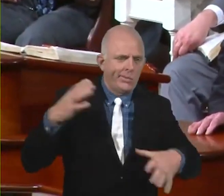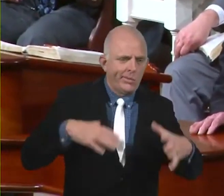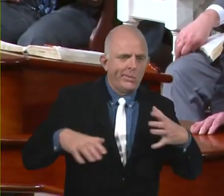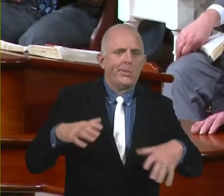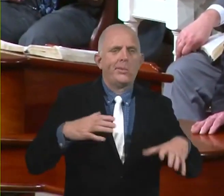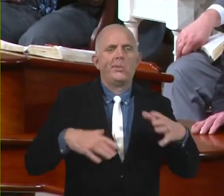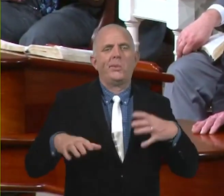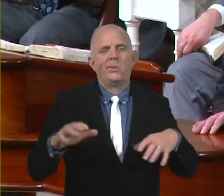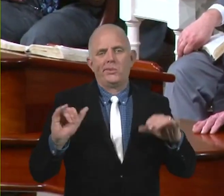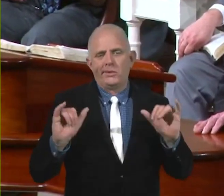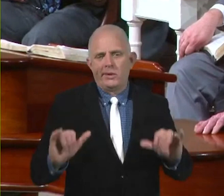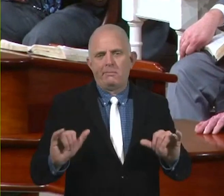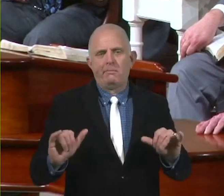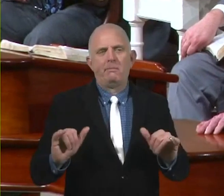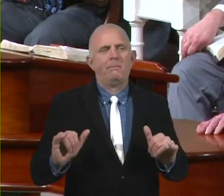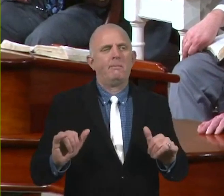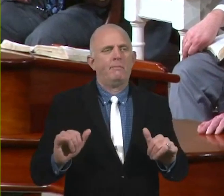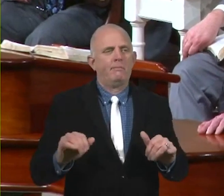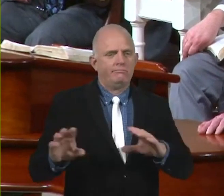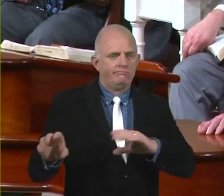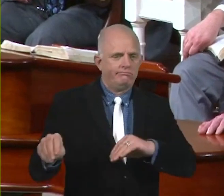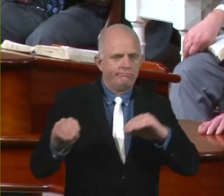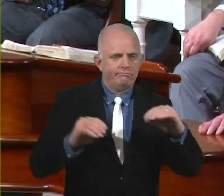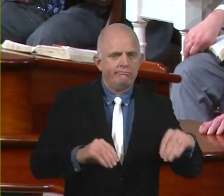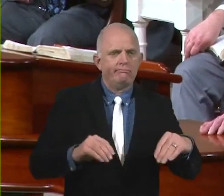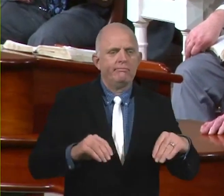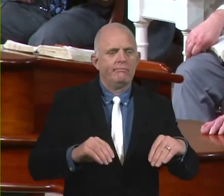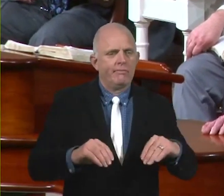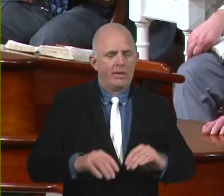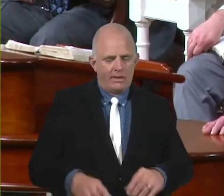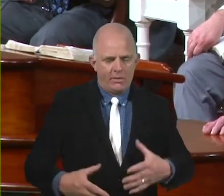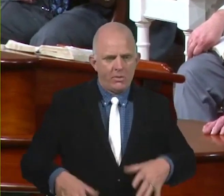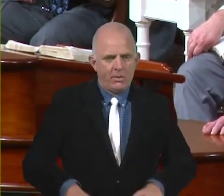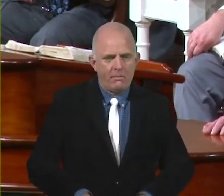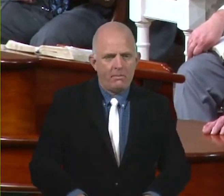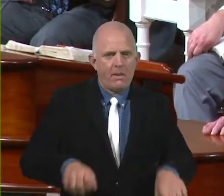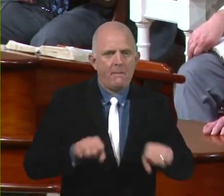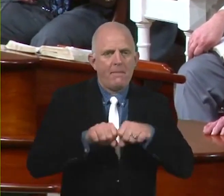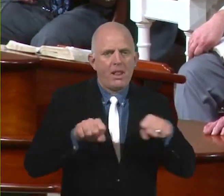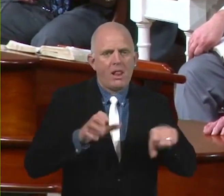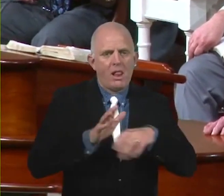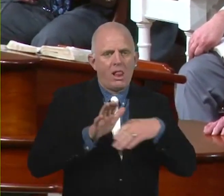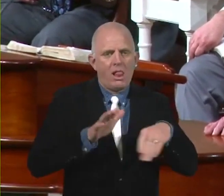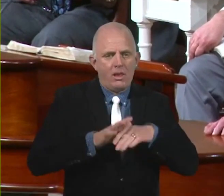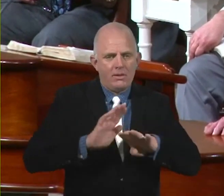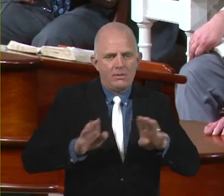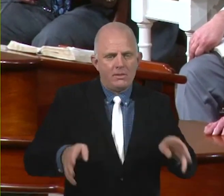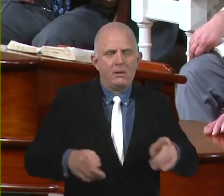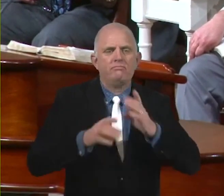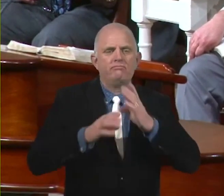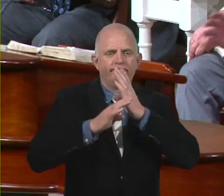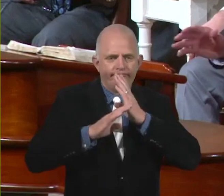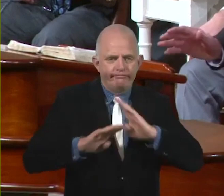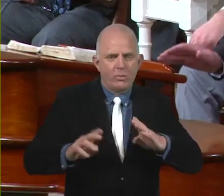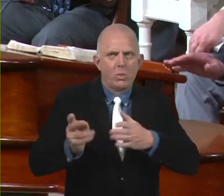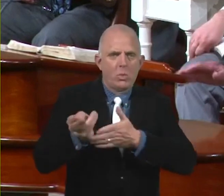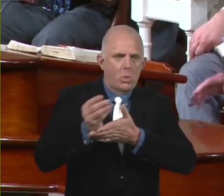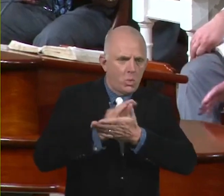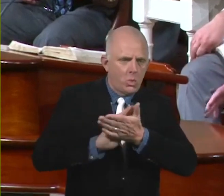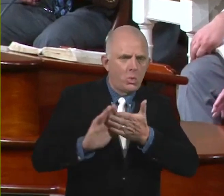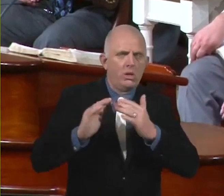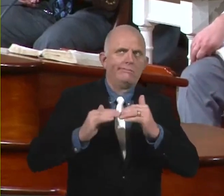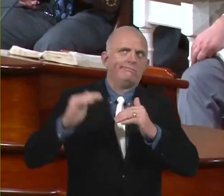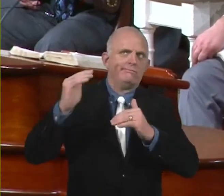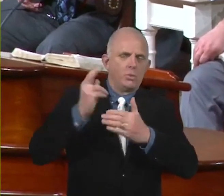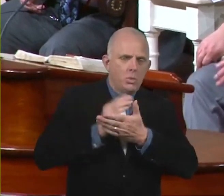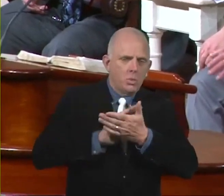pull off the outer mitre because it had bells on it. There was to be no sound inside of the Holy of Holies. And he'd leave that outer